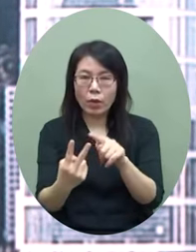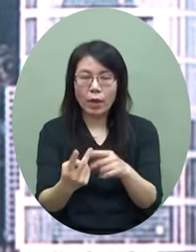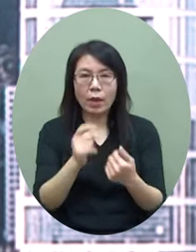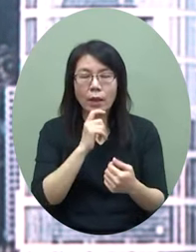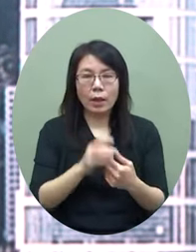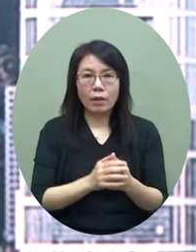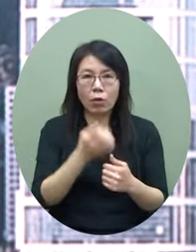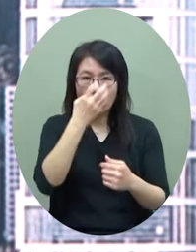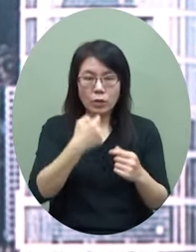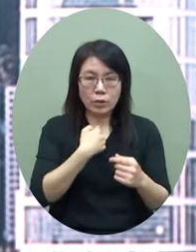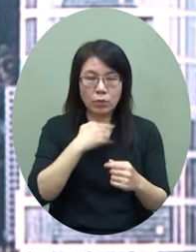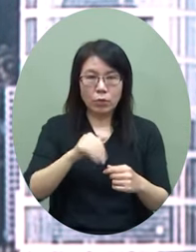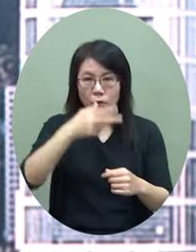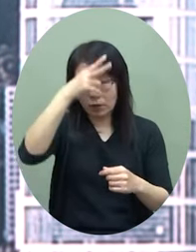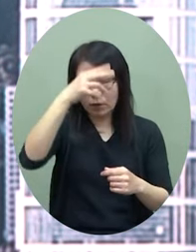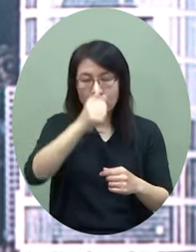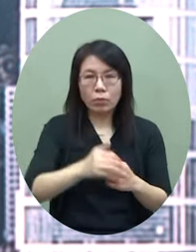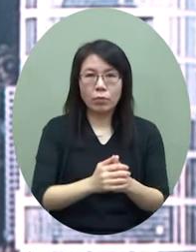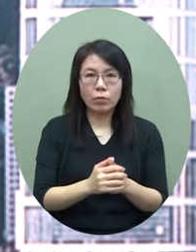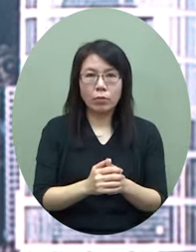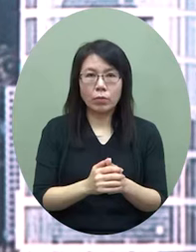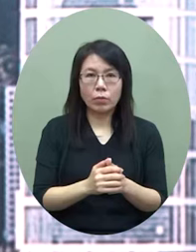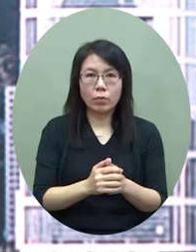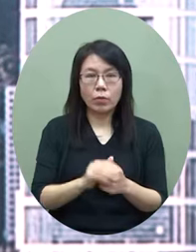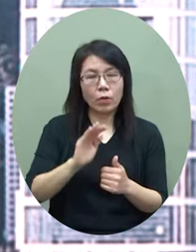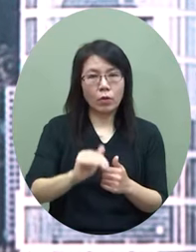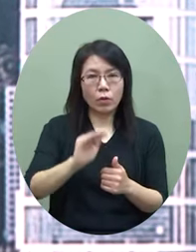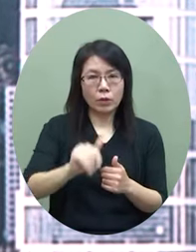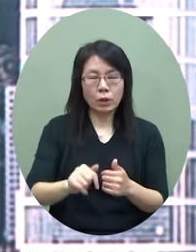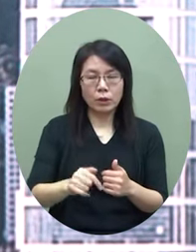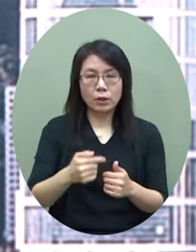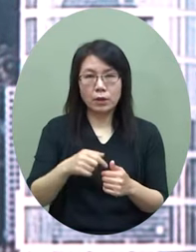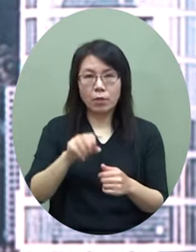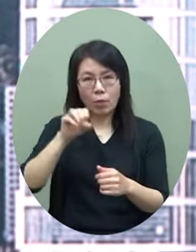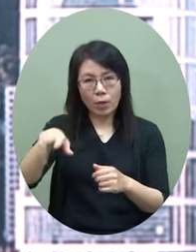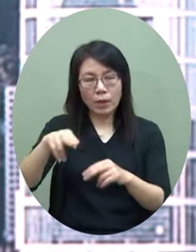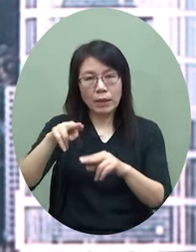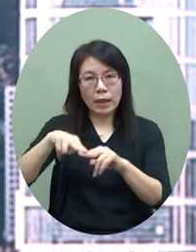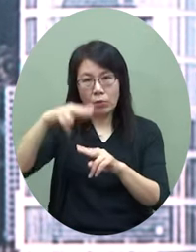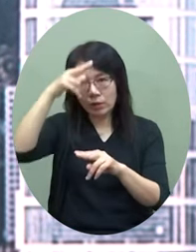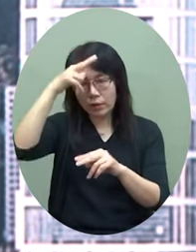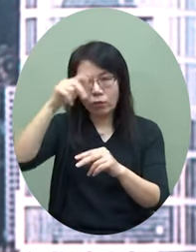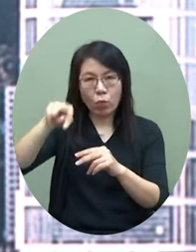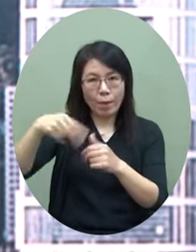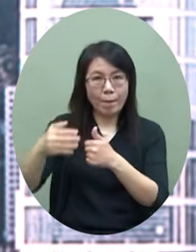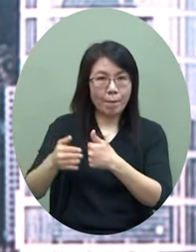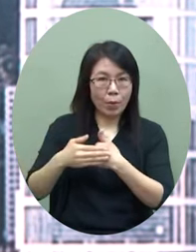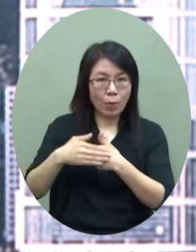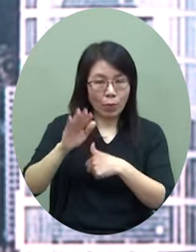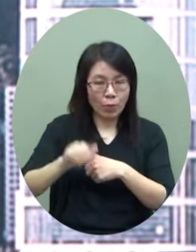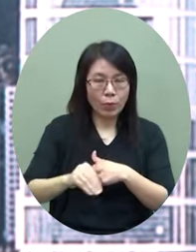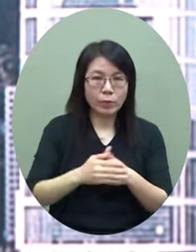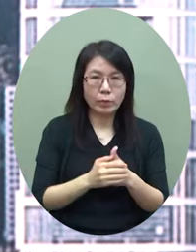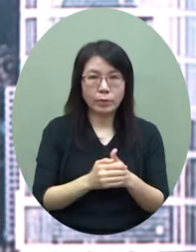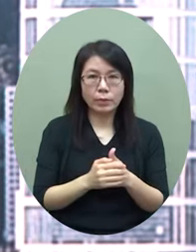executive could alwaysapproach the central people's governmentfor helpin trying to securea certain proportion ofmain